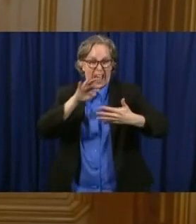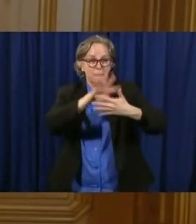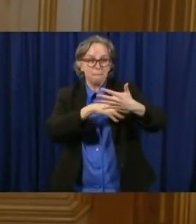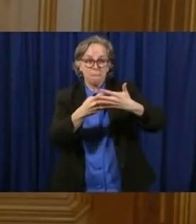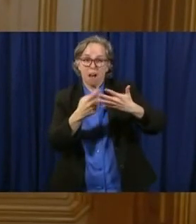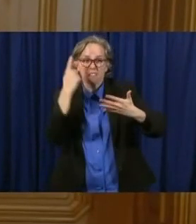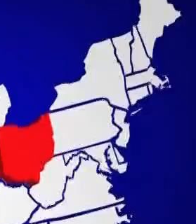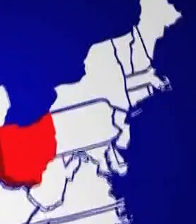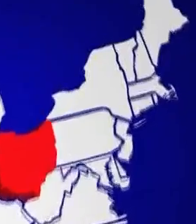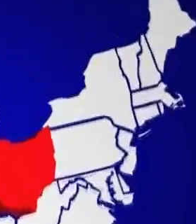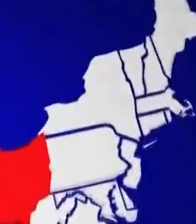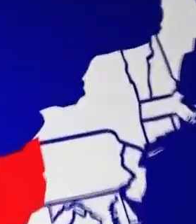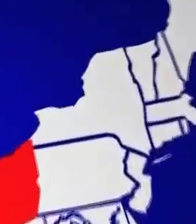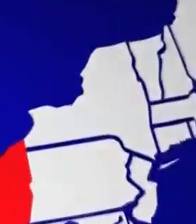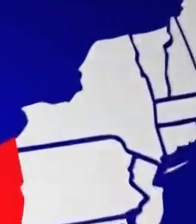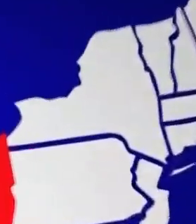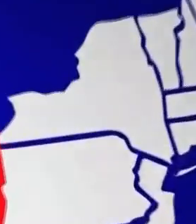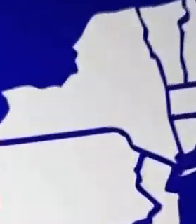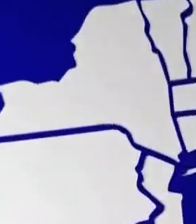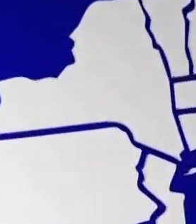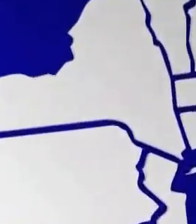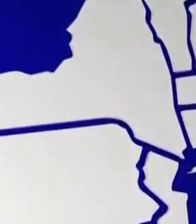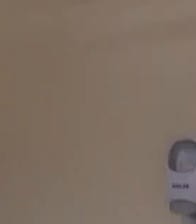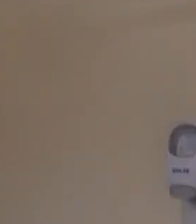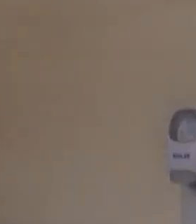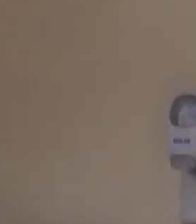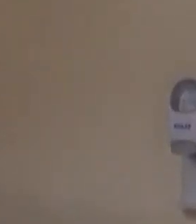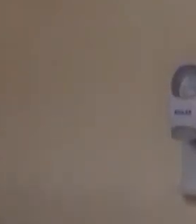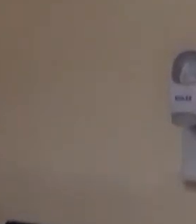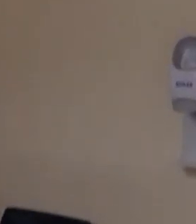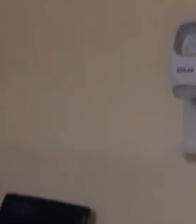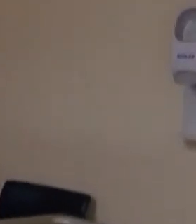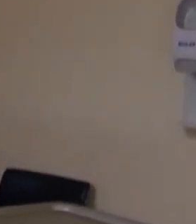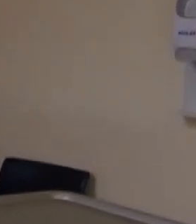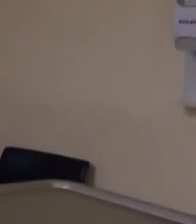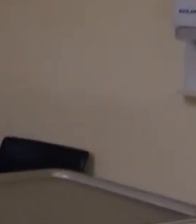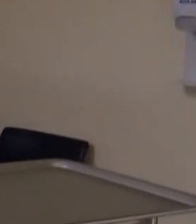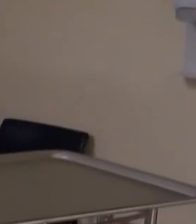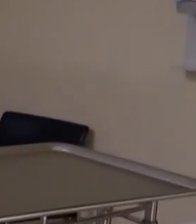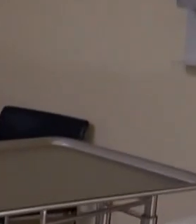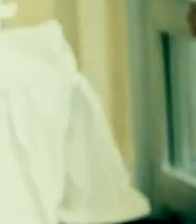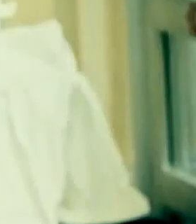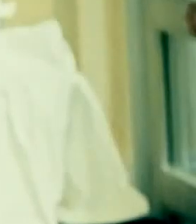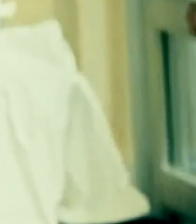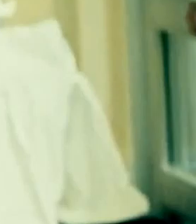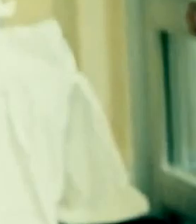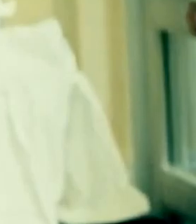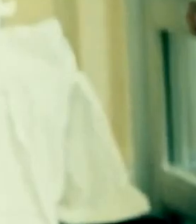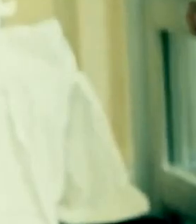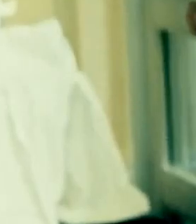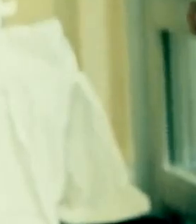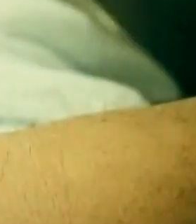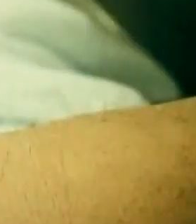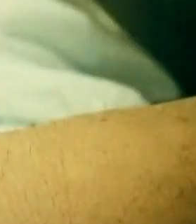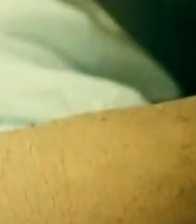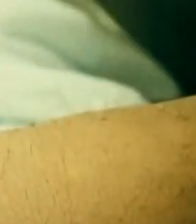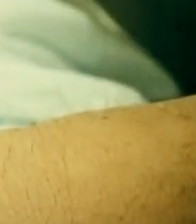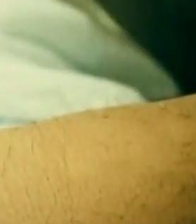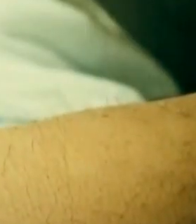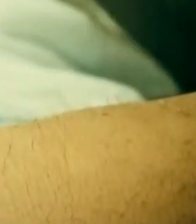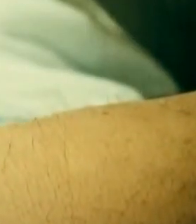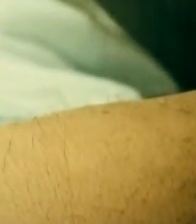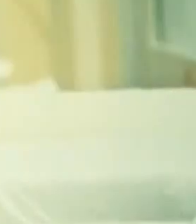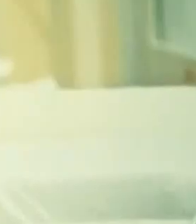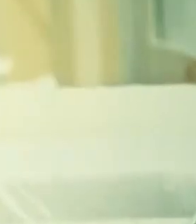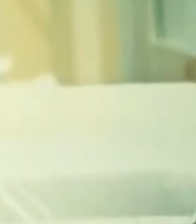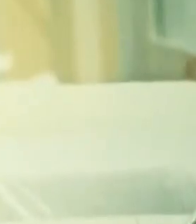we did a lot better. But Ohio is still seeing deaths, and some projections show peak in just weeks. Others show peak hitting in May. And